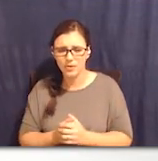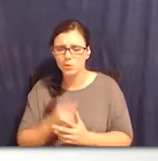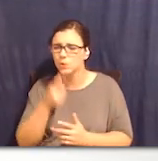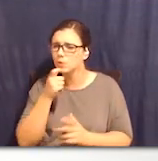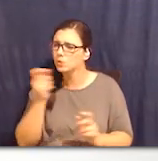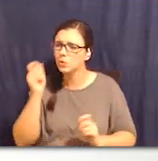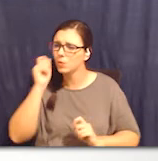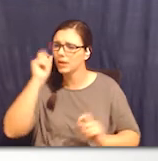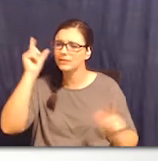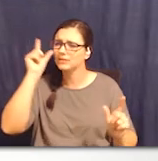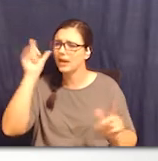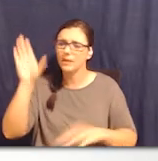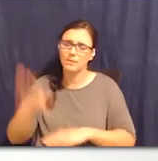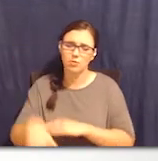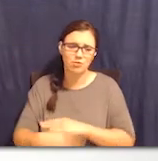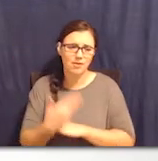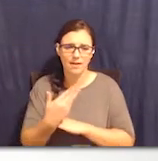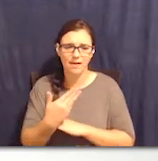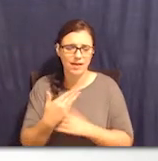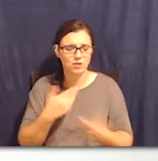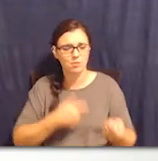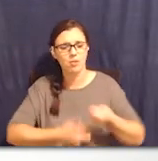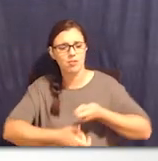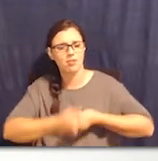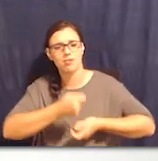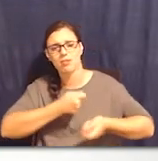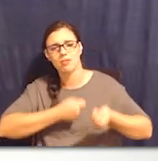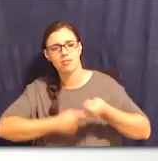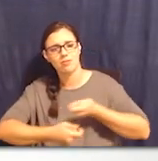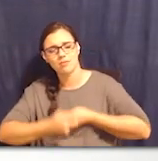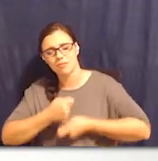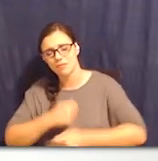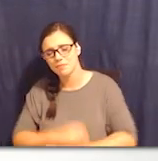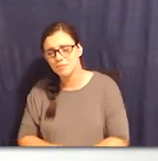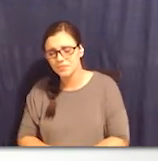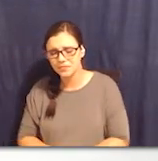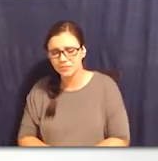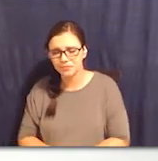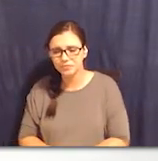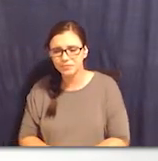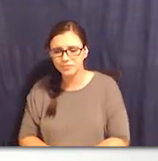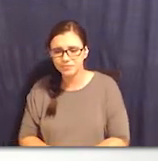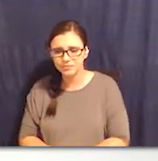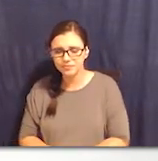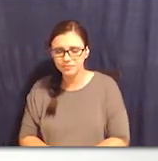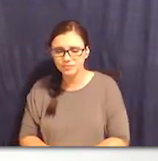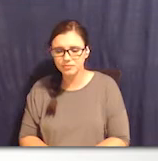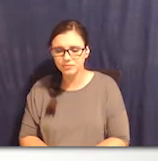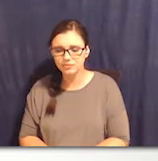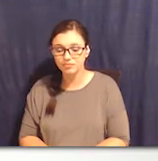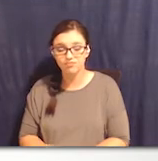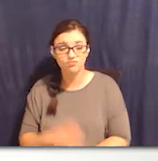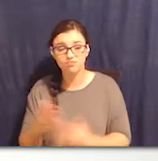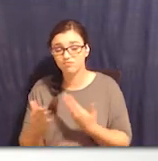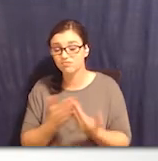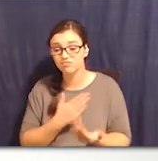baby now? Who wakes up at night to pull you in?